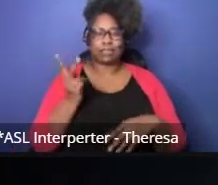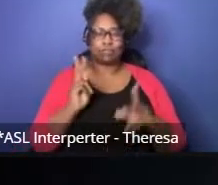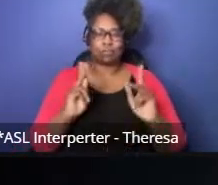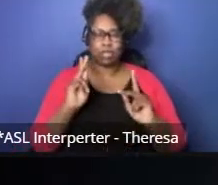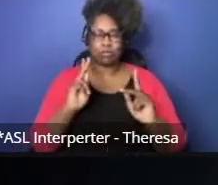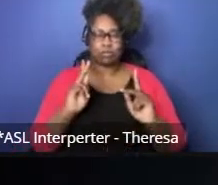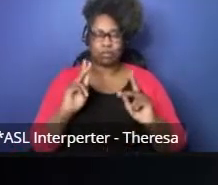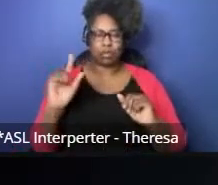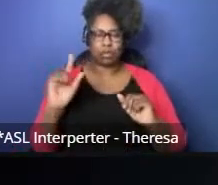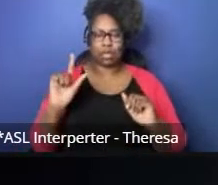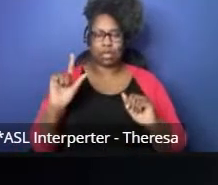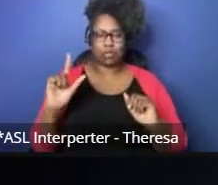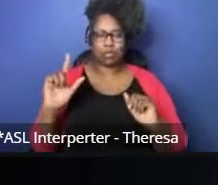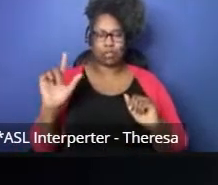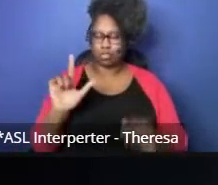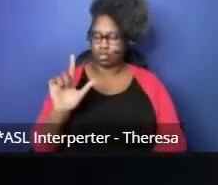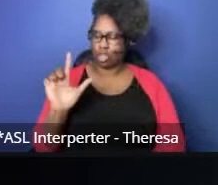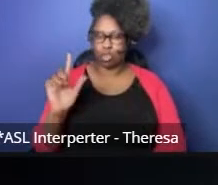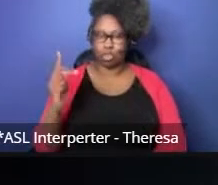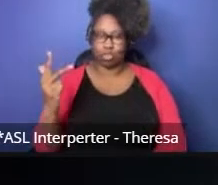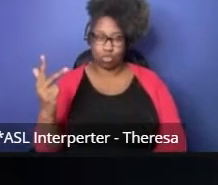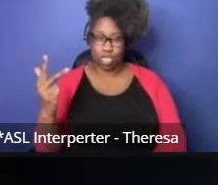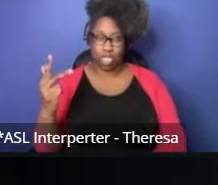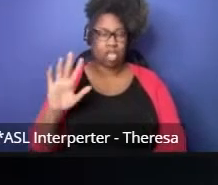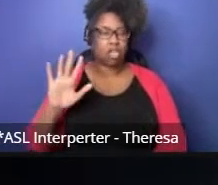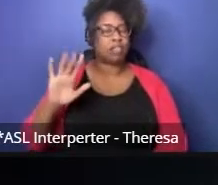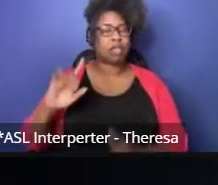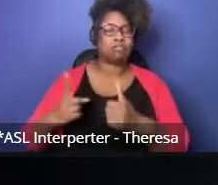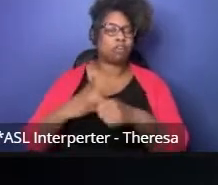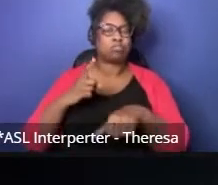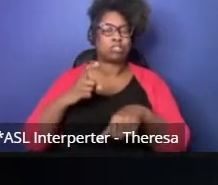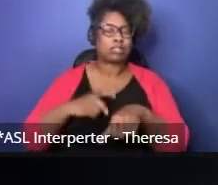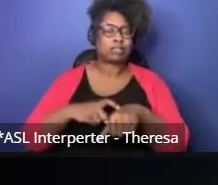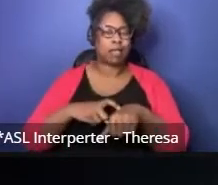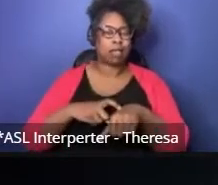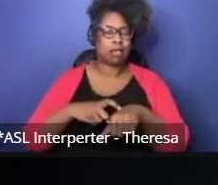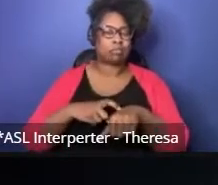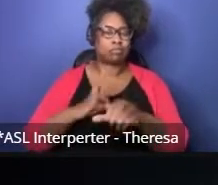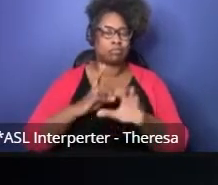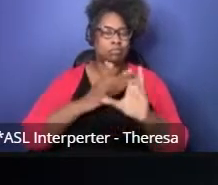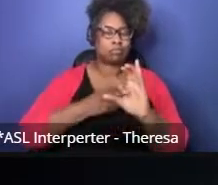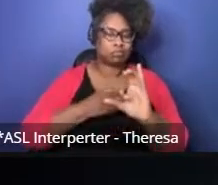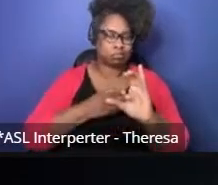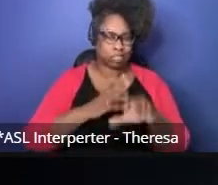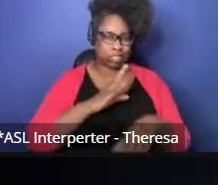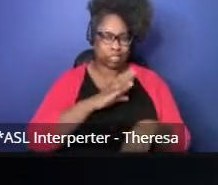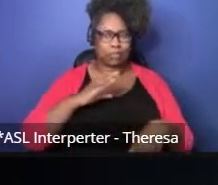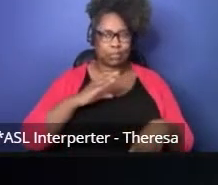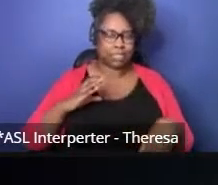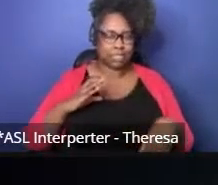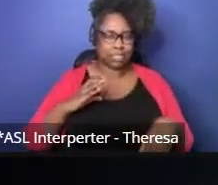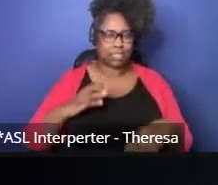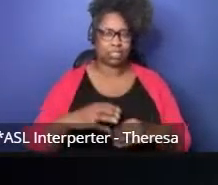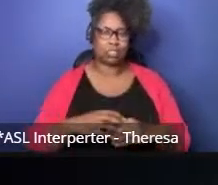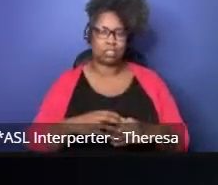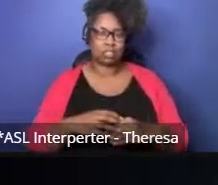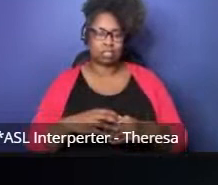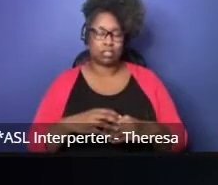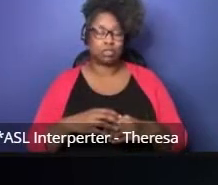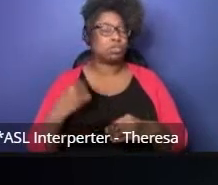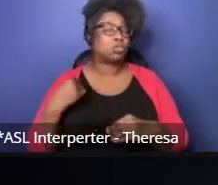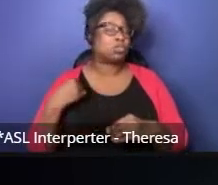L3 coalition. They've not served on committees for us before, and we were intentional about going out